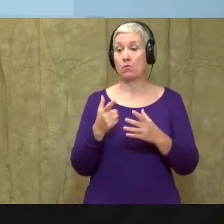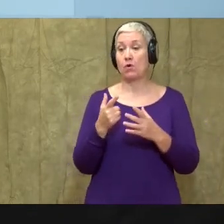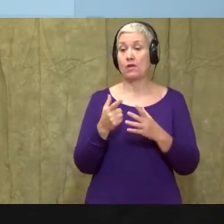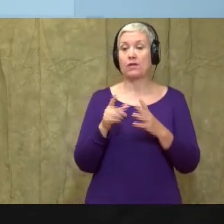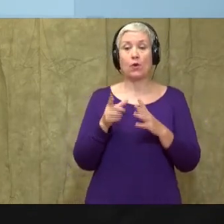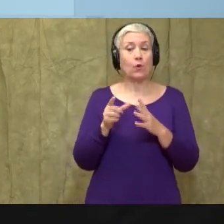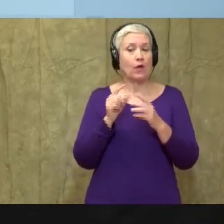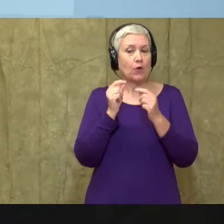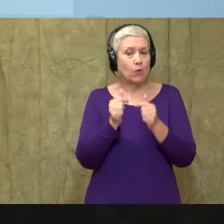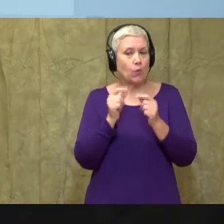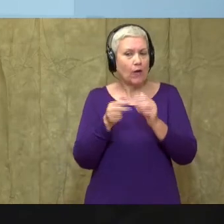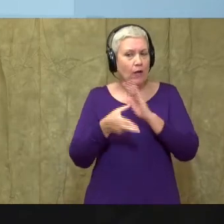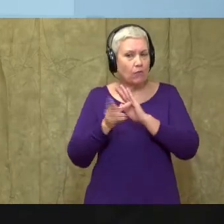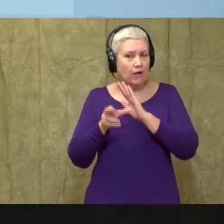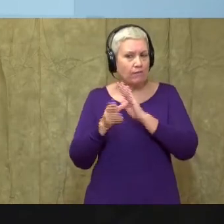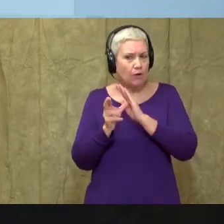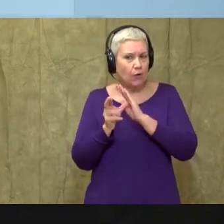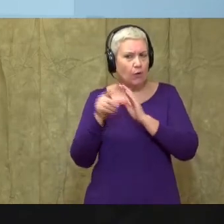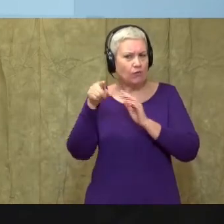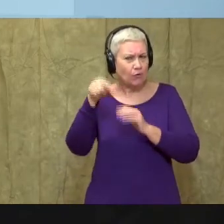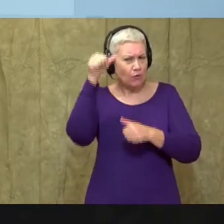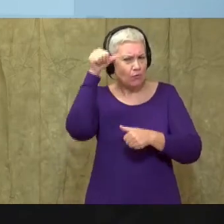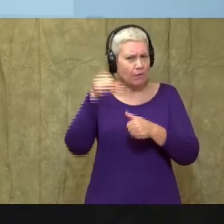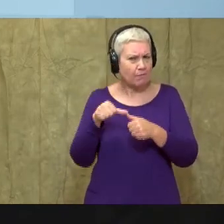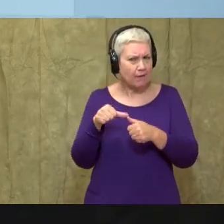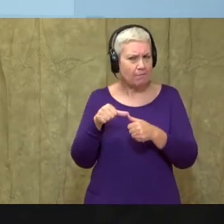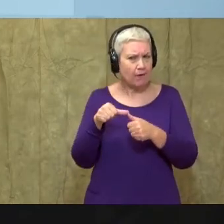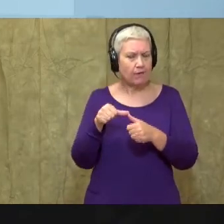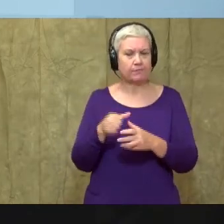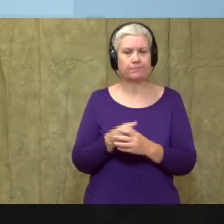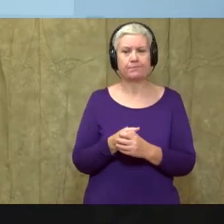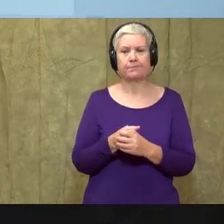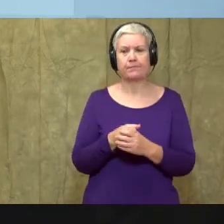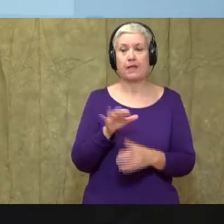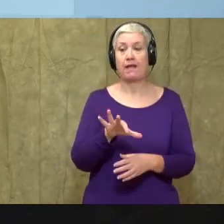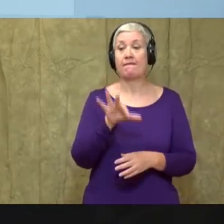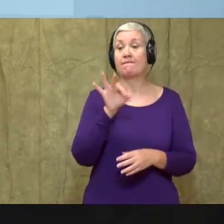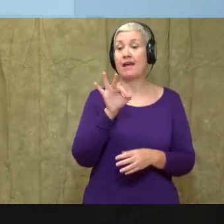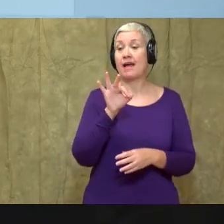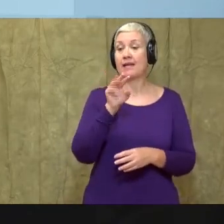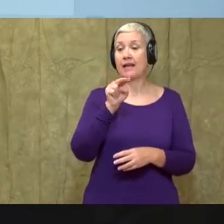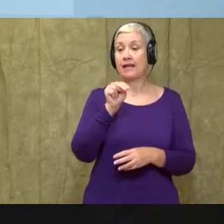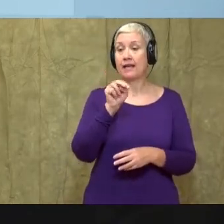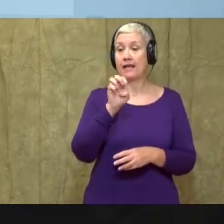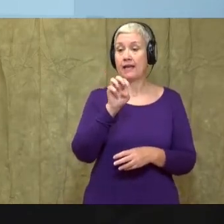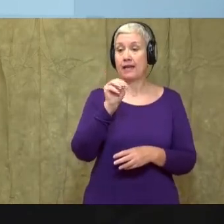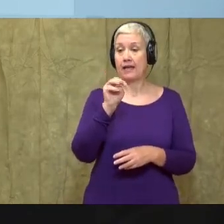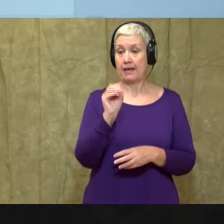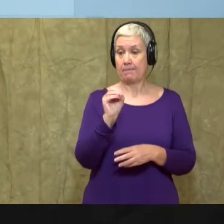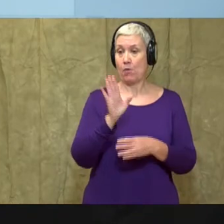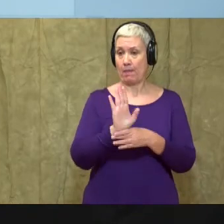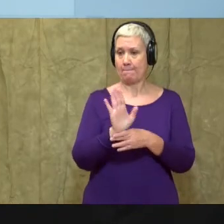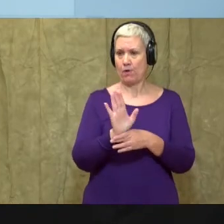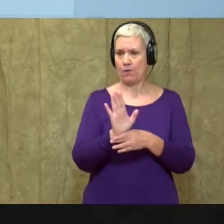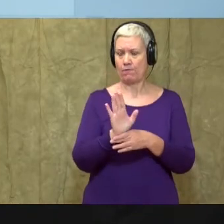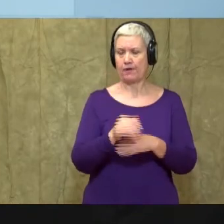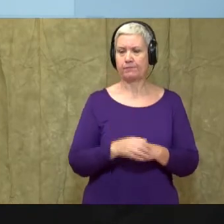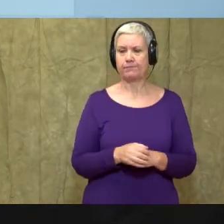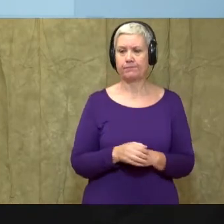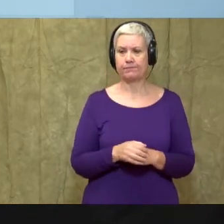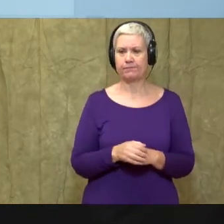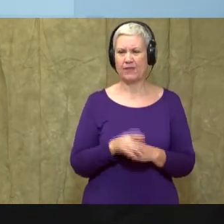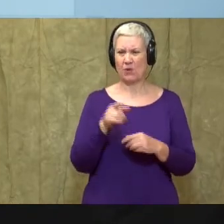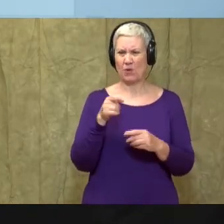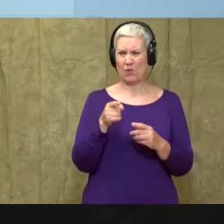and remind you of how, like, if we look at Finding Nemo, for example, if I were to ask you what the